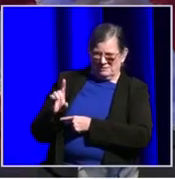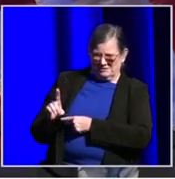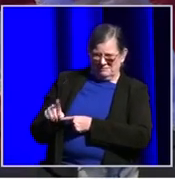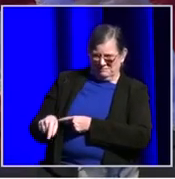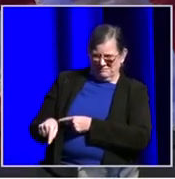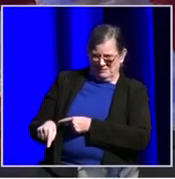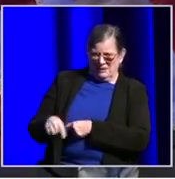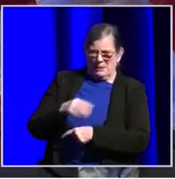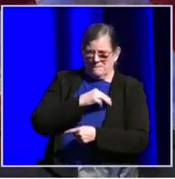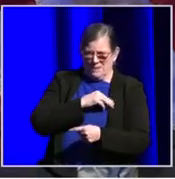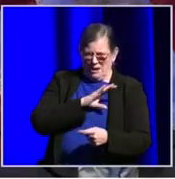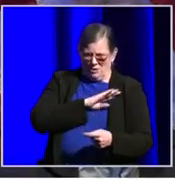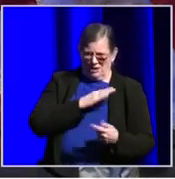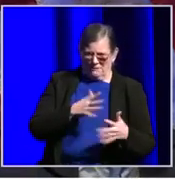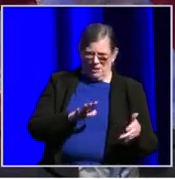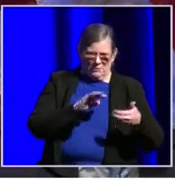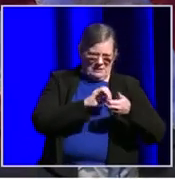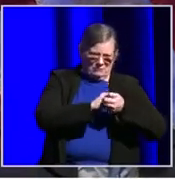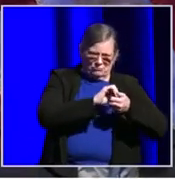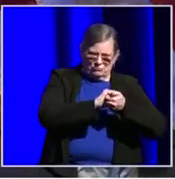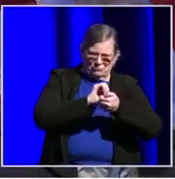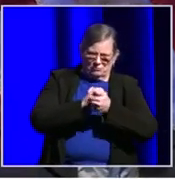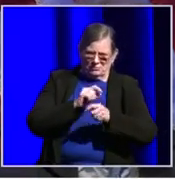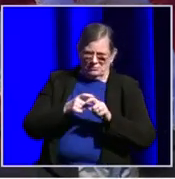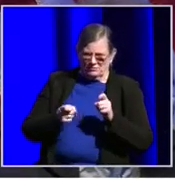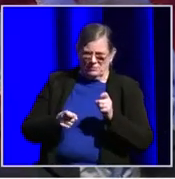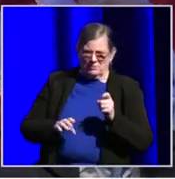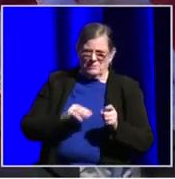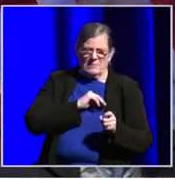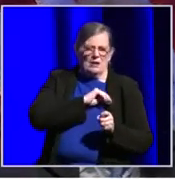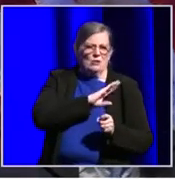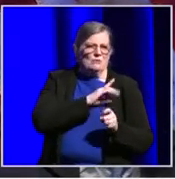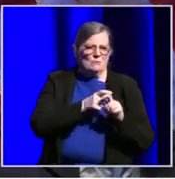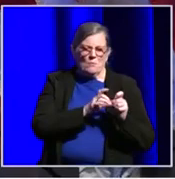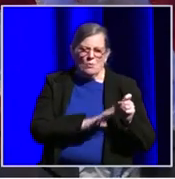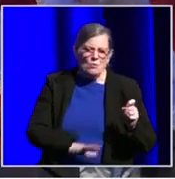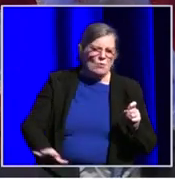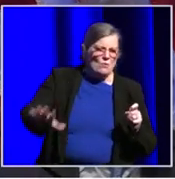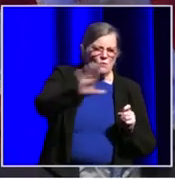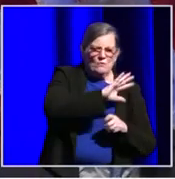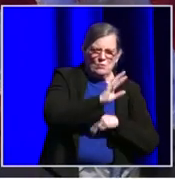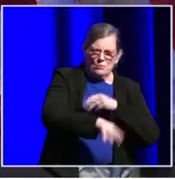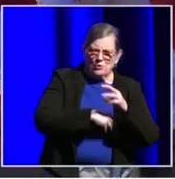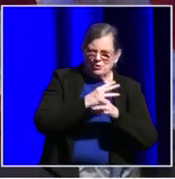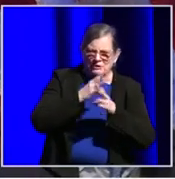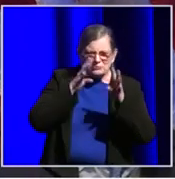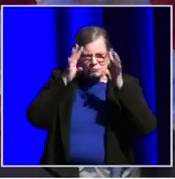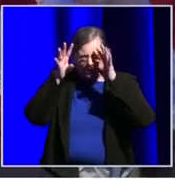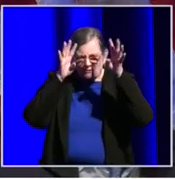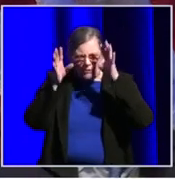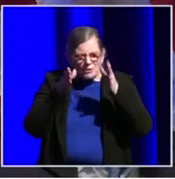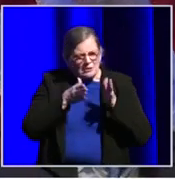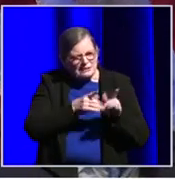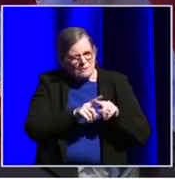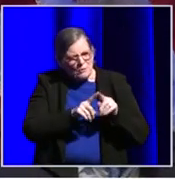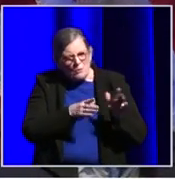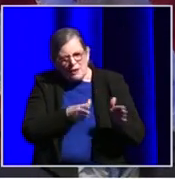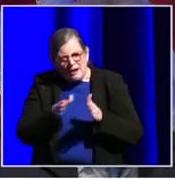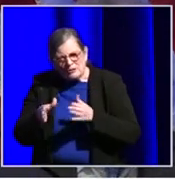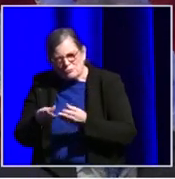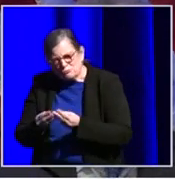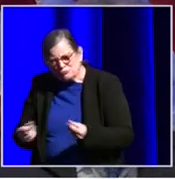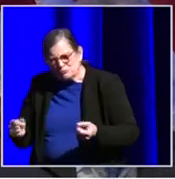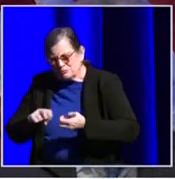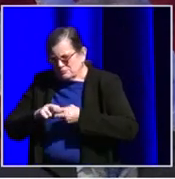from around the world to develop innovative solutions that move DC closer to our goal of becoming a